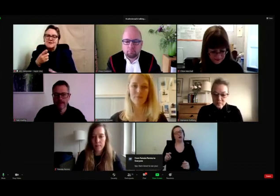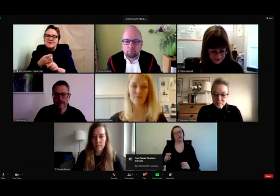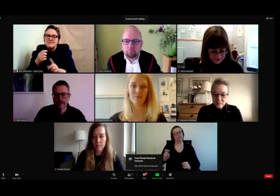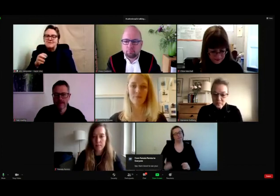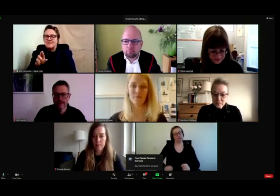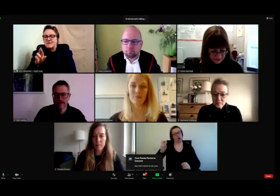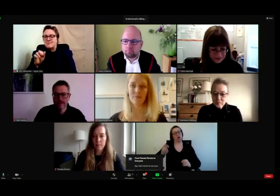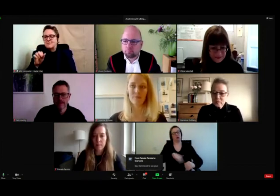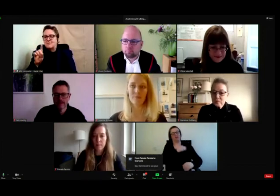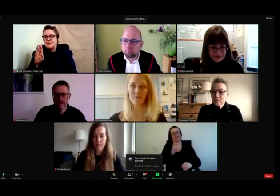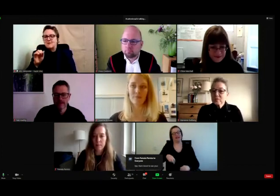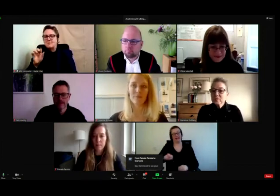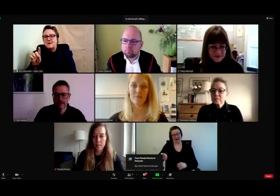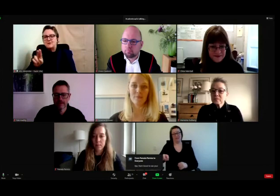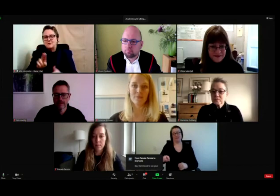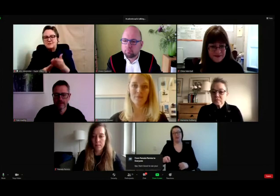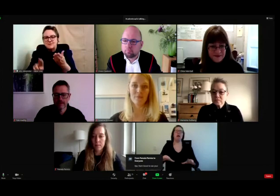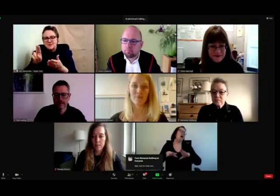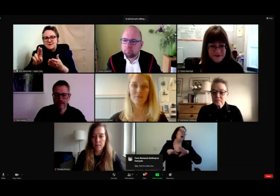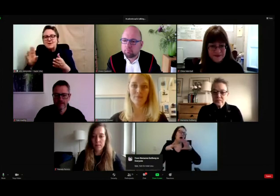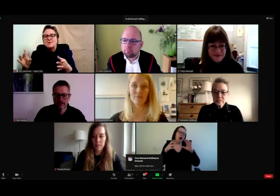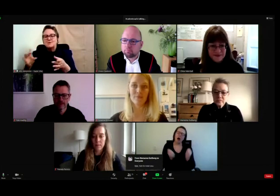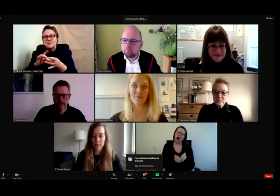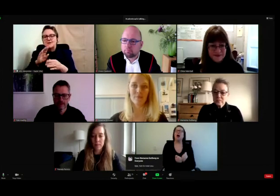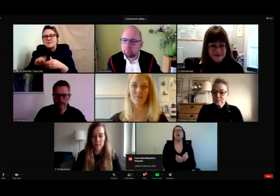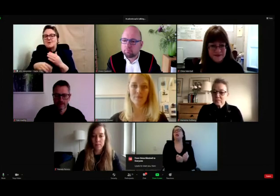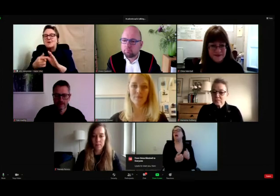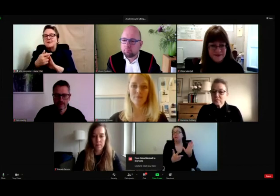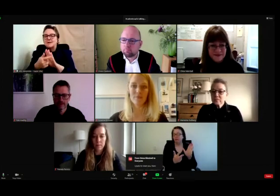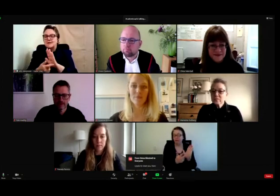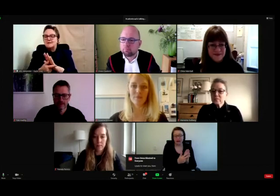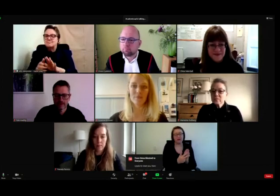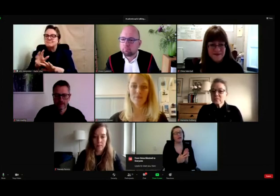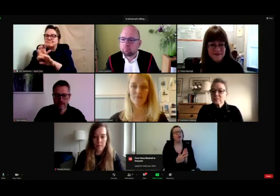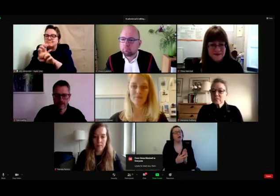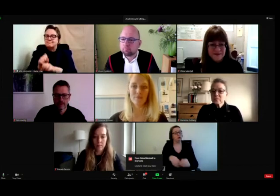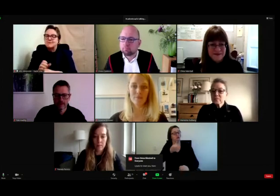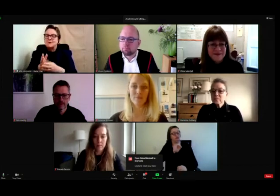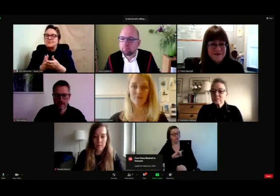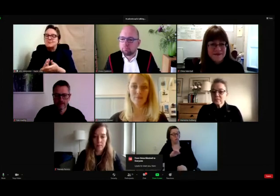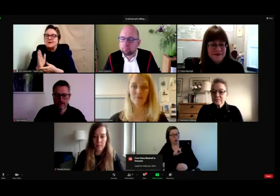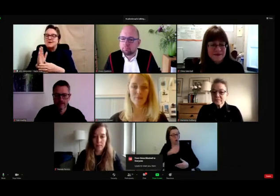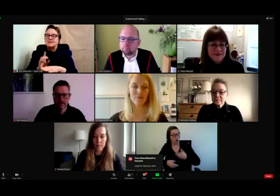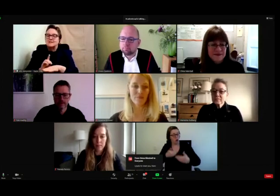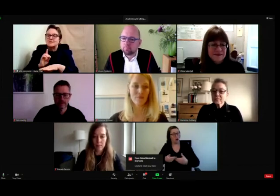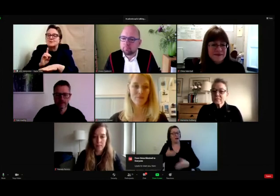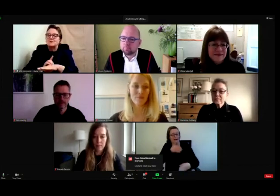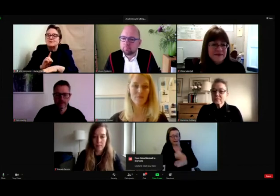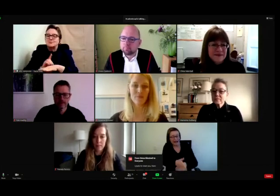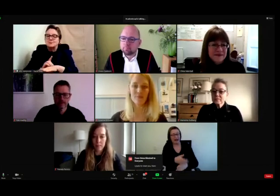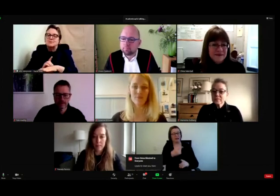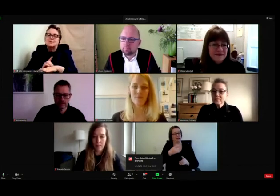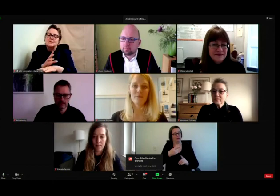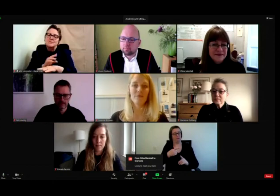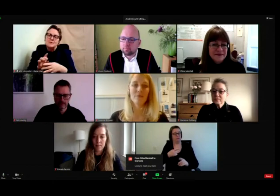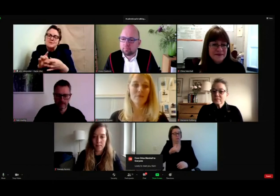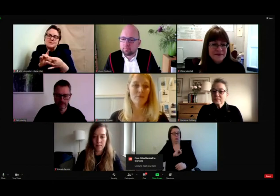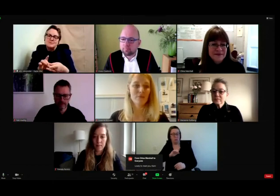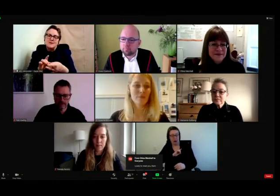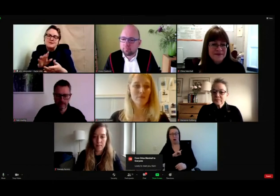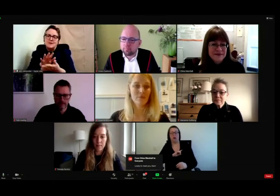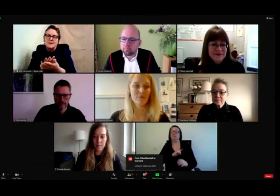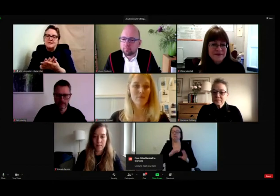are attached all the associated legal and customary rights and duties with respect to academia and